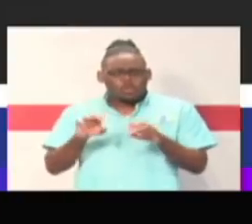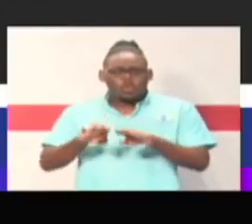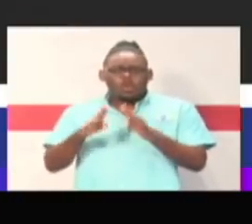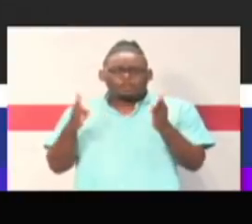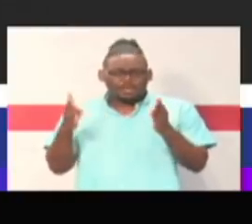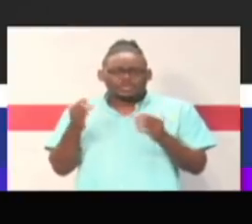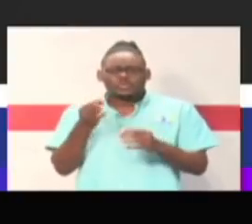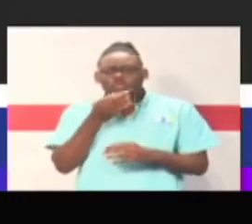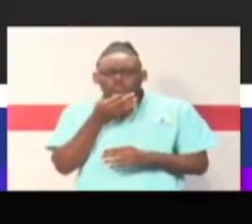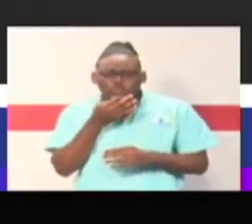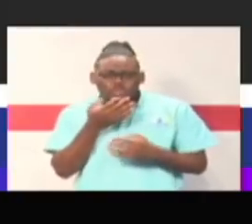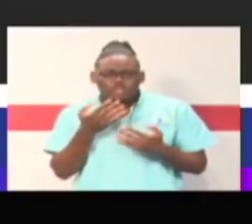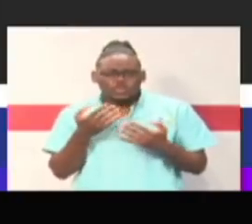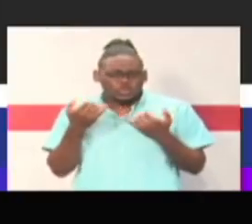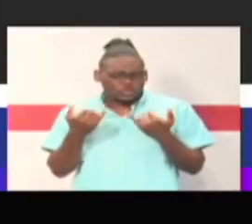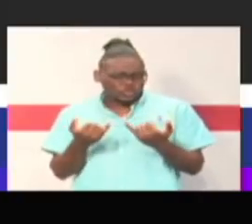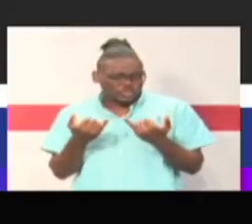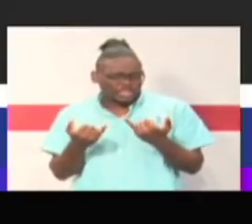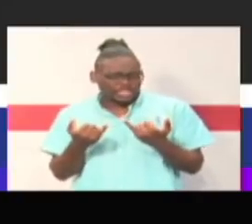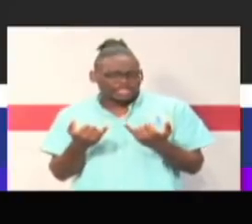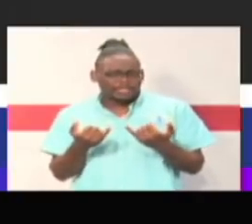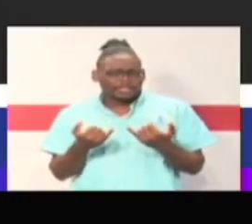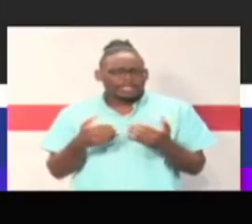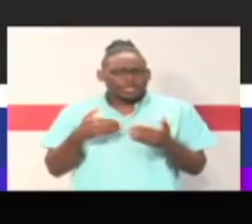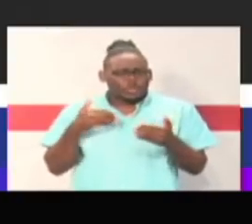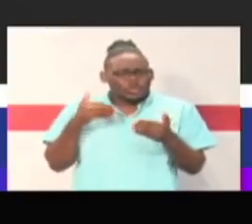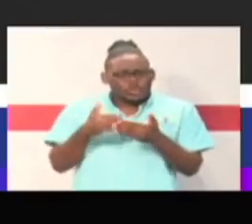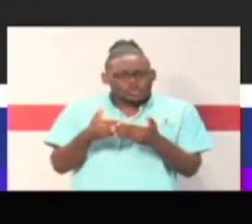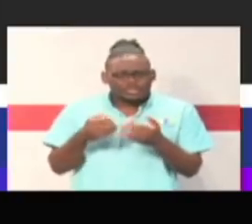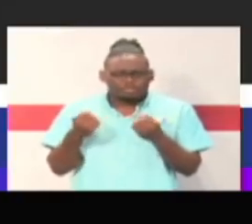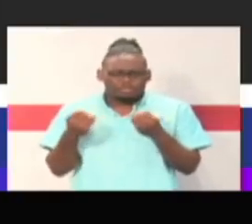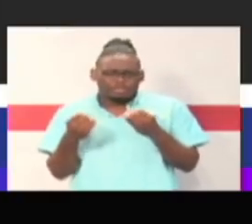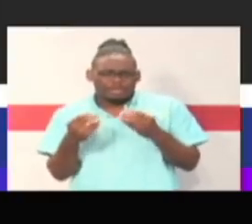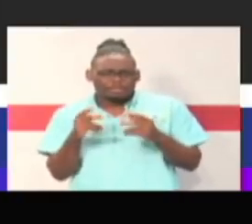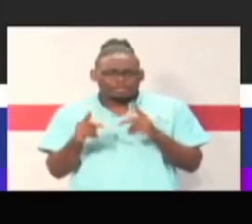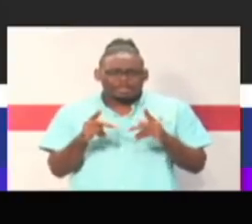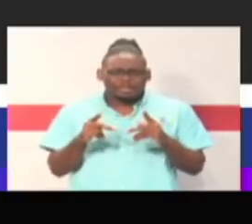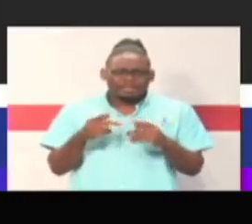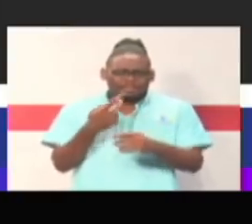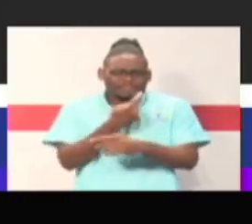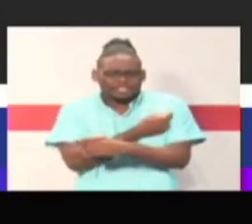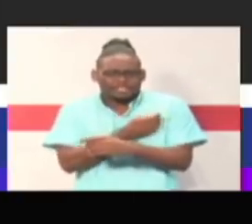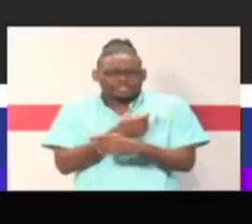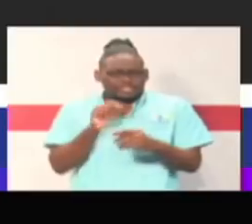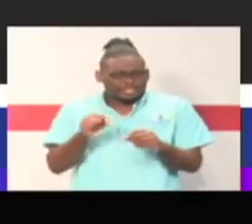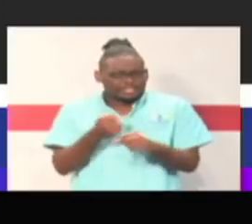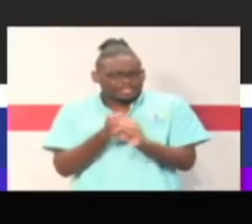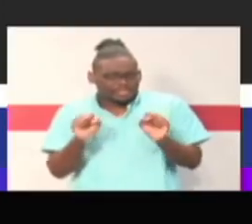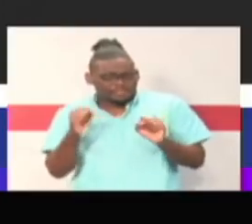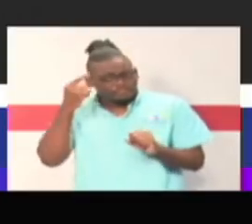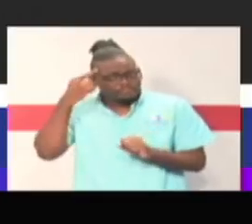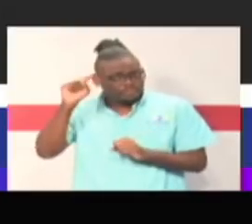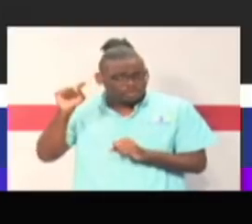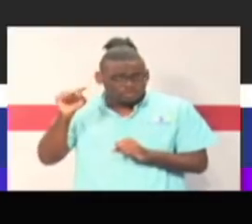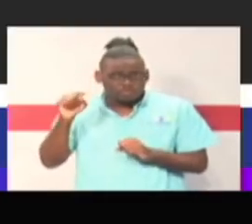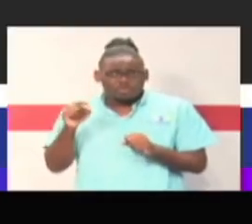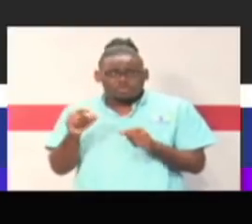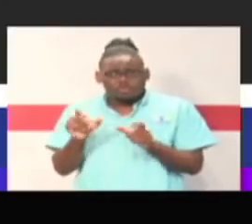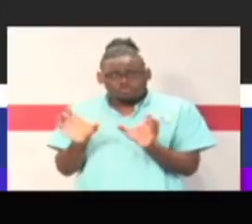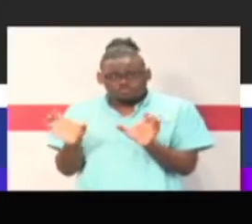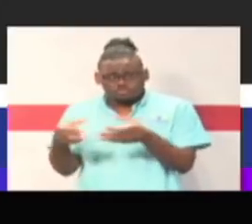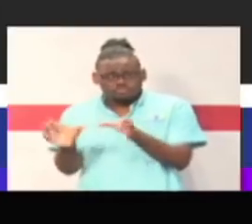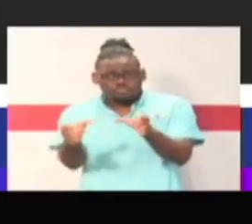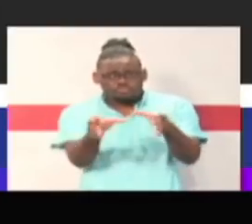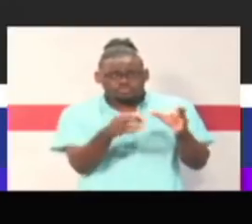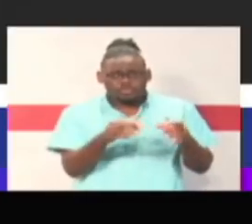are in terms of vaccination and our protocols, is it safe for members of these particular sectors to possibly